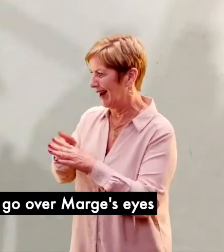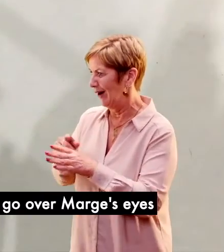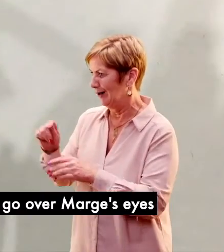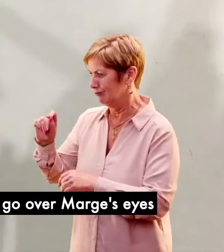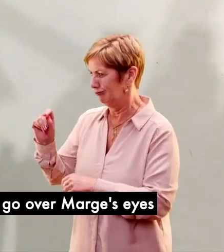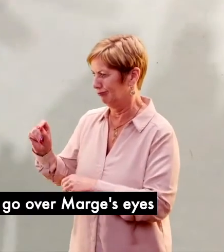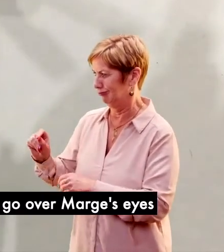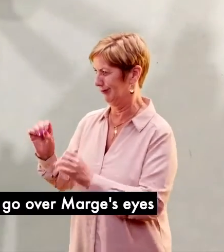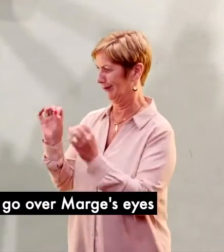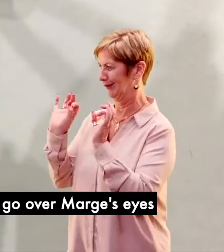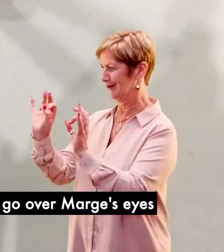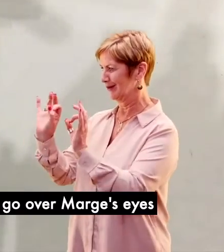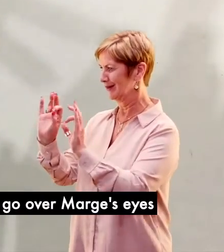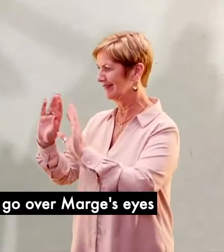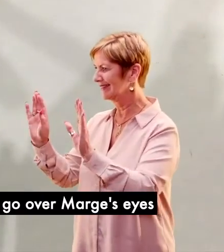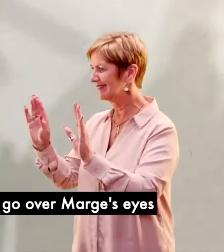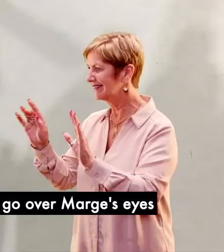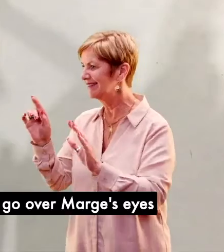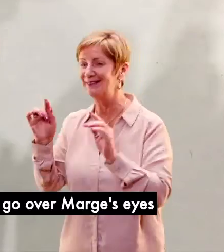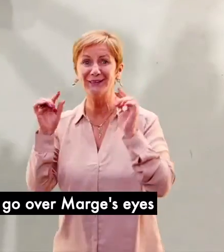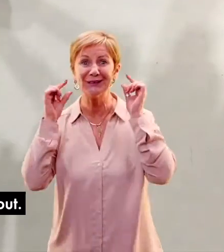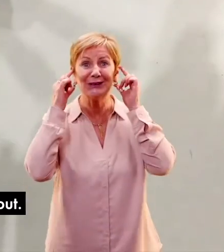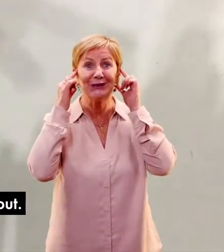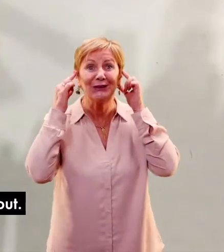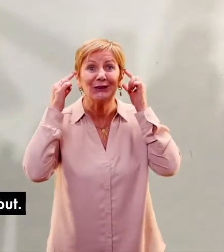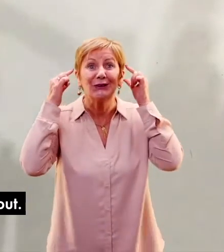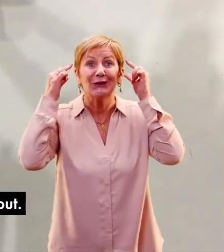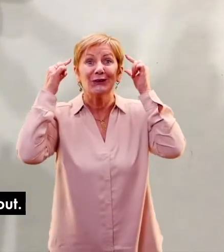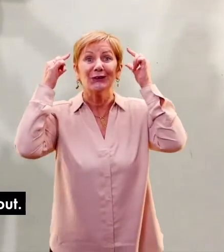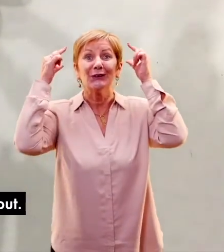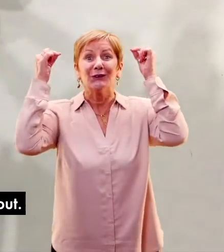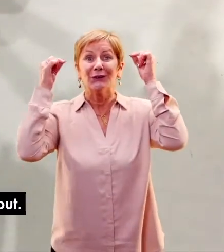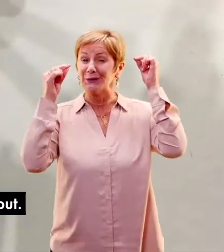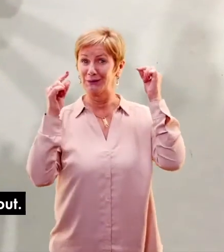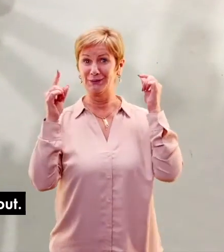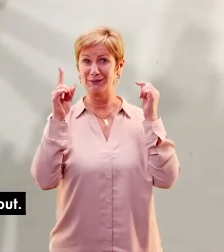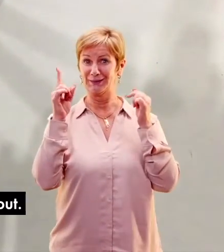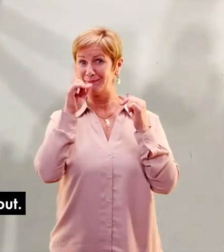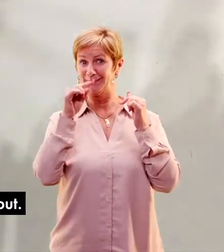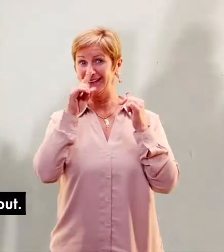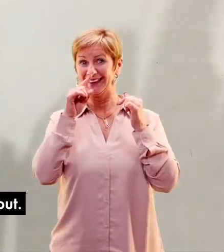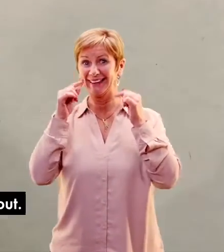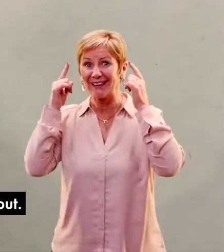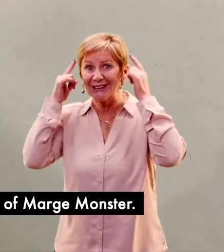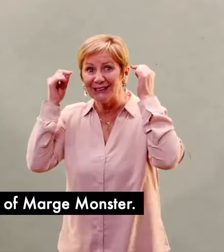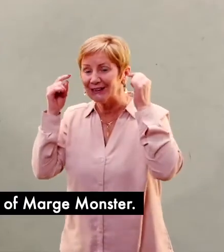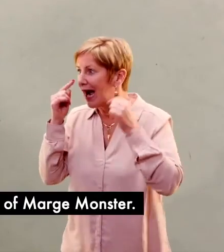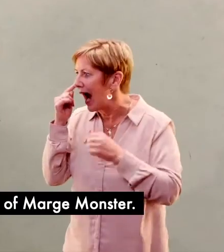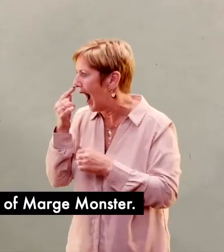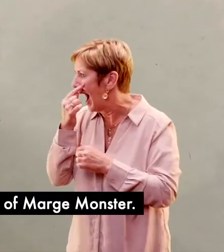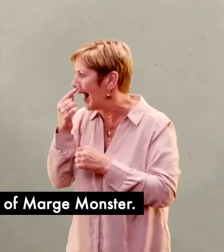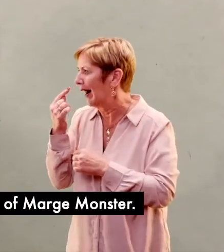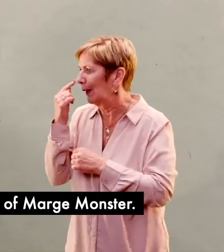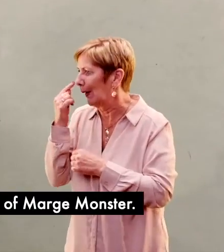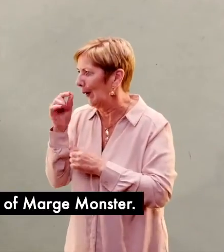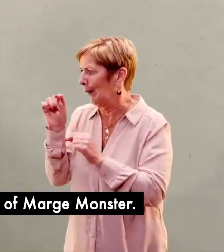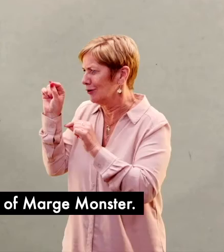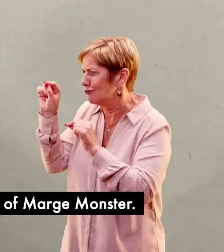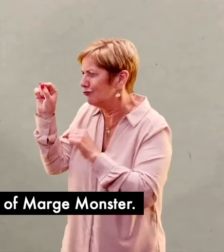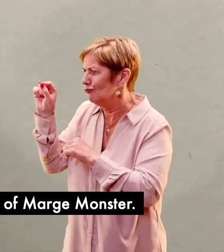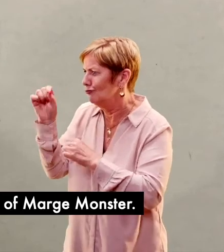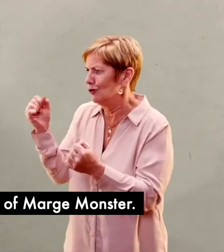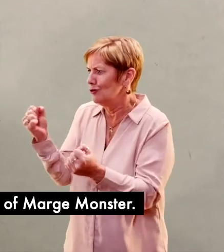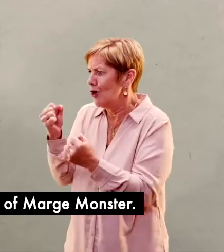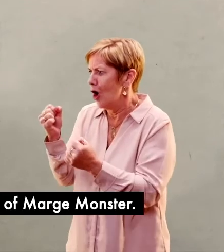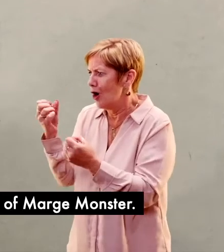ears. I'm going to go over Marge's eyes, nose and mouth so it stands out. And there we have it, your